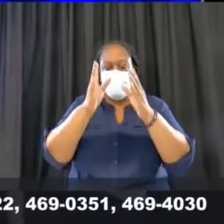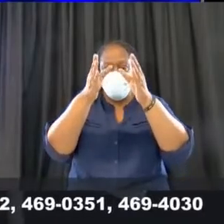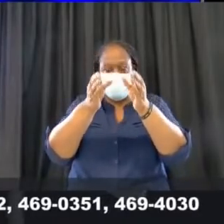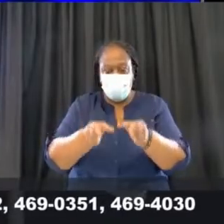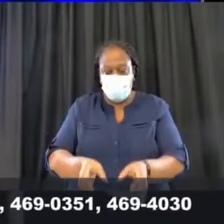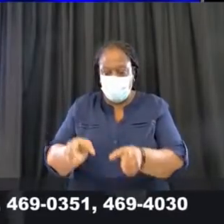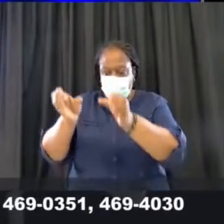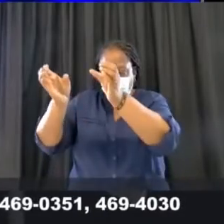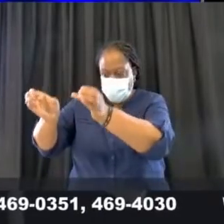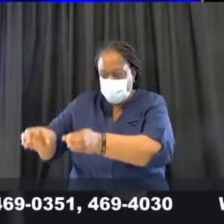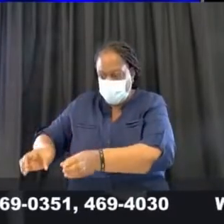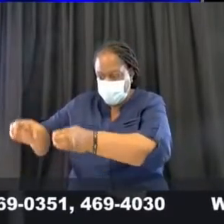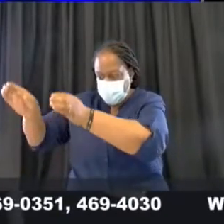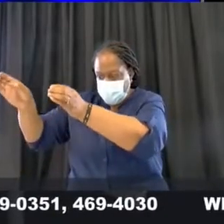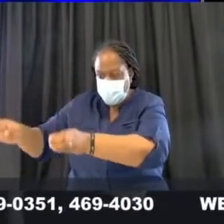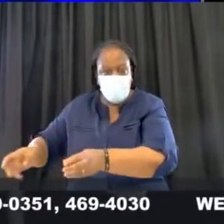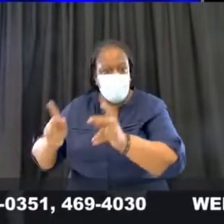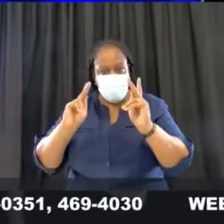the King's